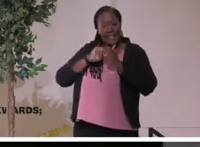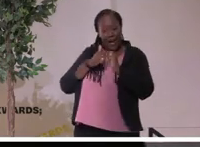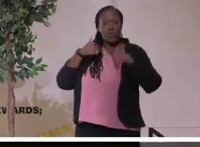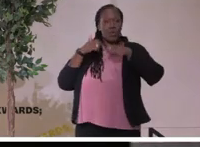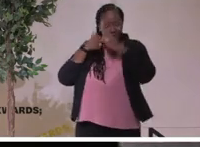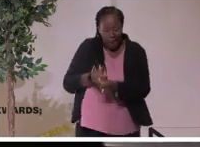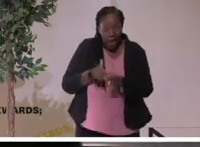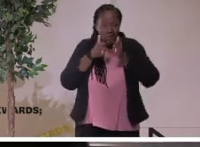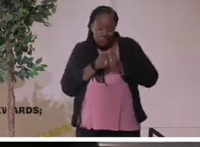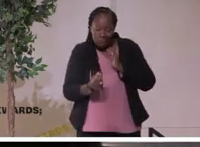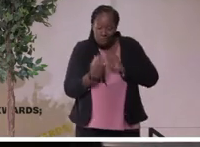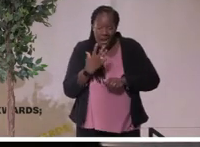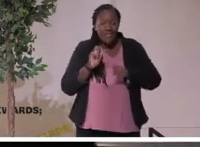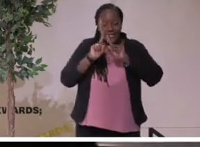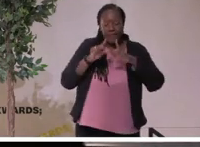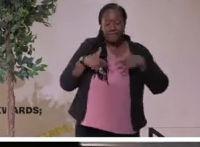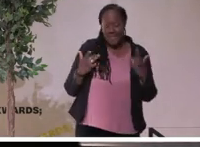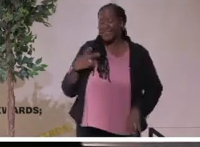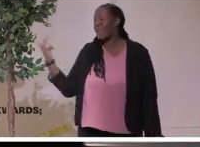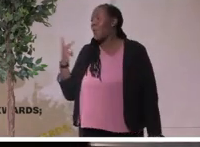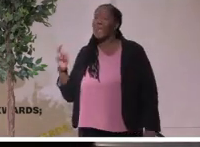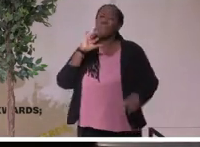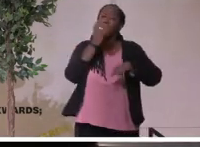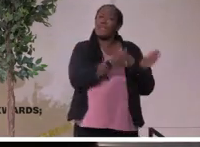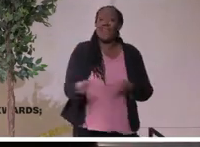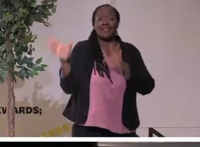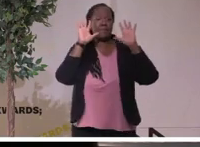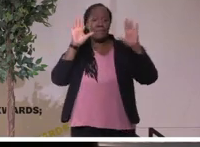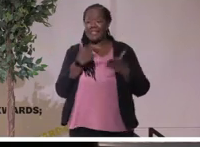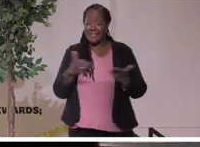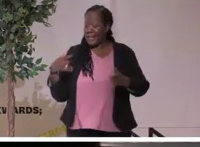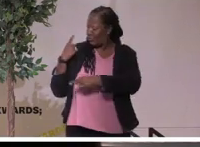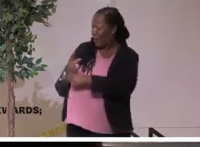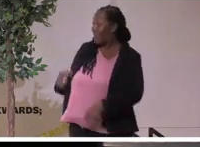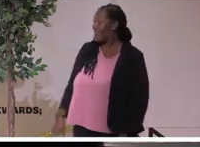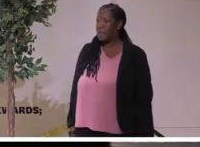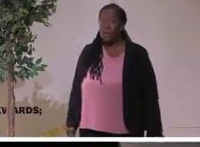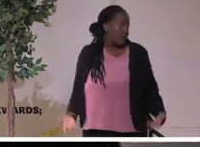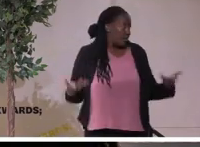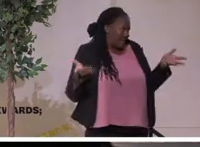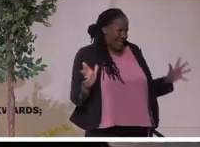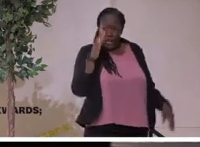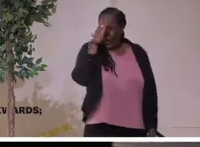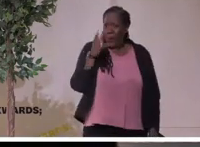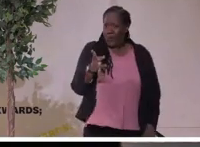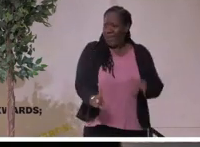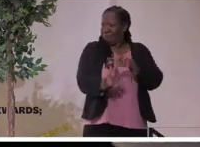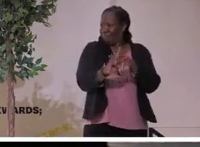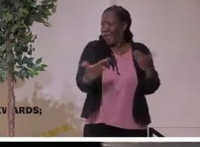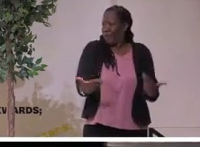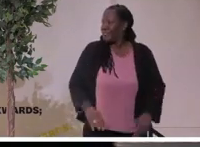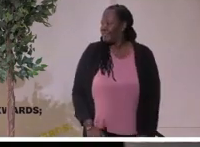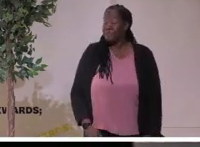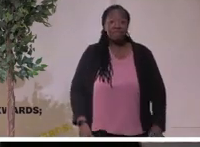greatest events. Me and Donnie be putting together some amazing stuff. Right, Donnie? I mean, they know. They're here.